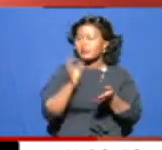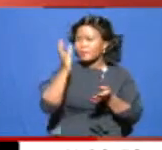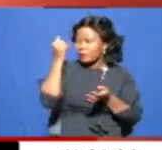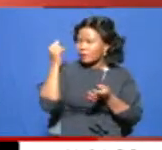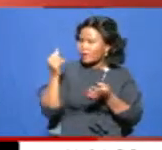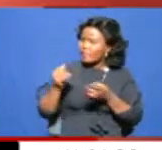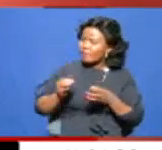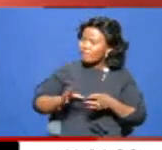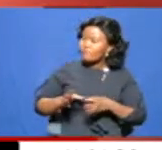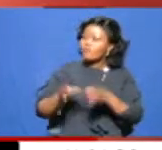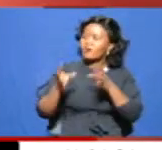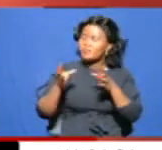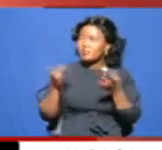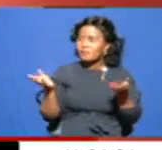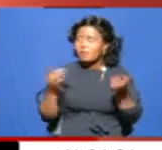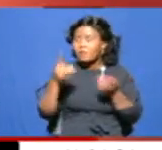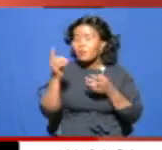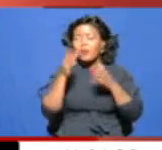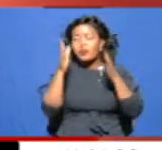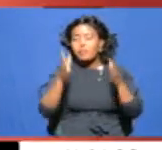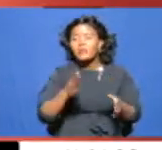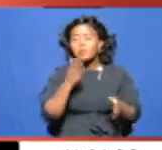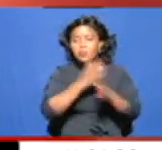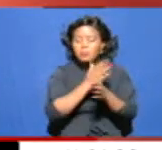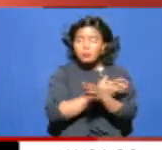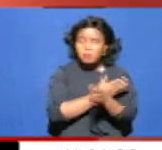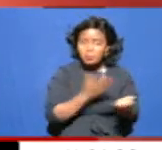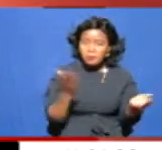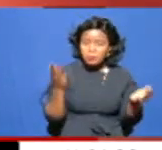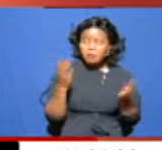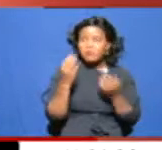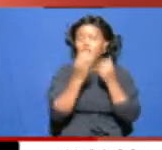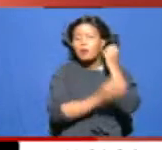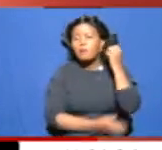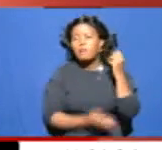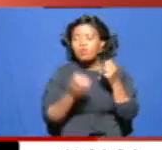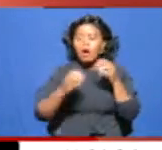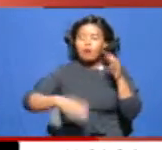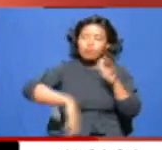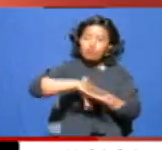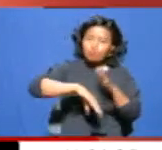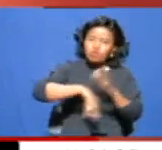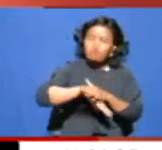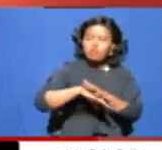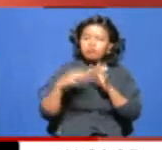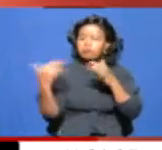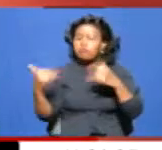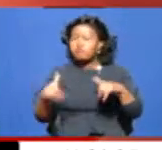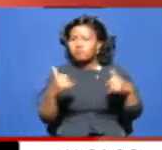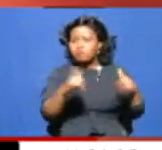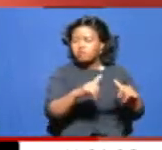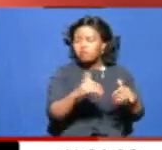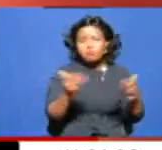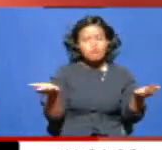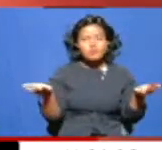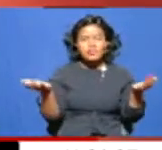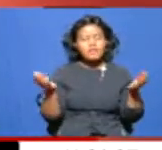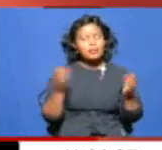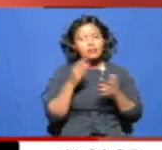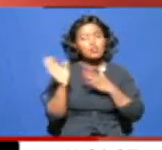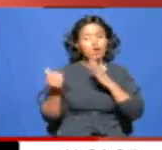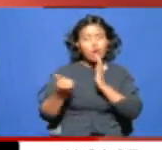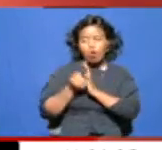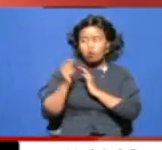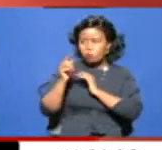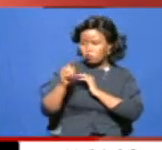One, injuries, poor quality of football, poor production for TV and everyone else, proximity, all these things. When we